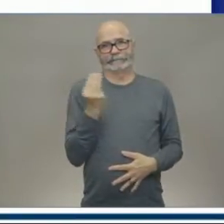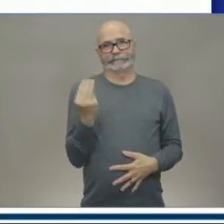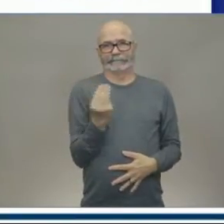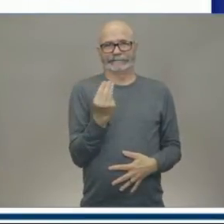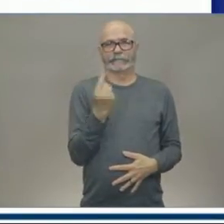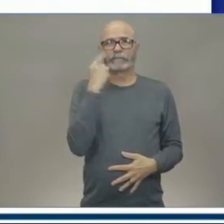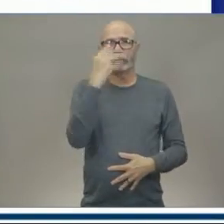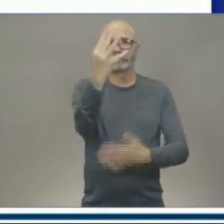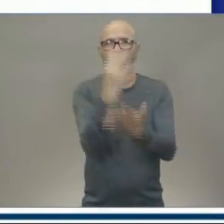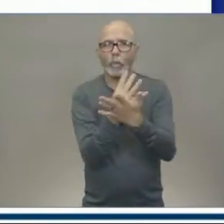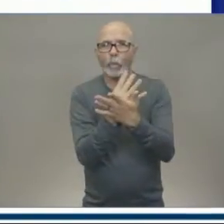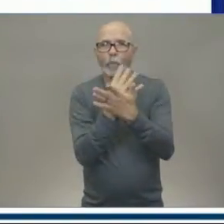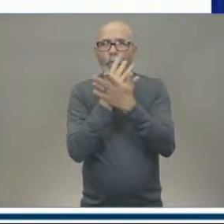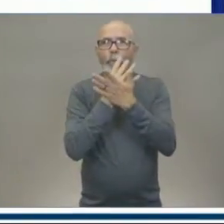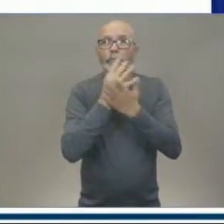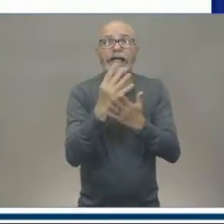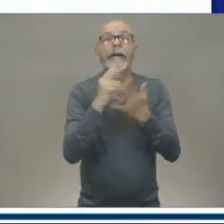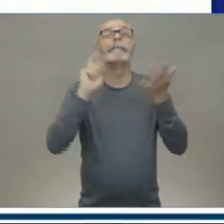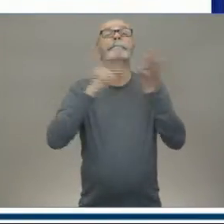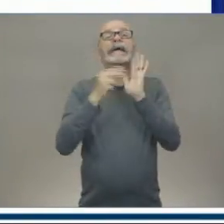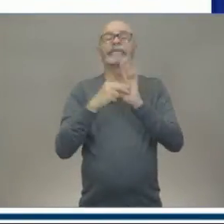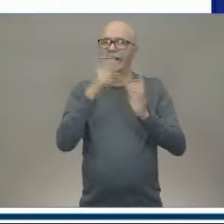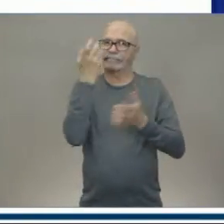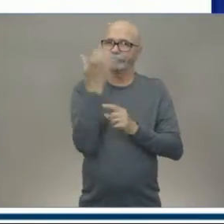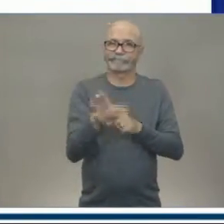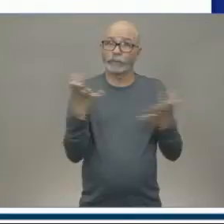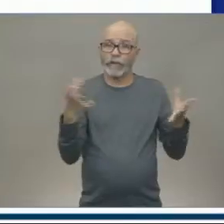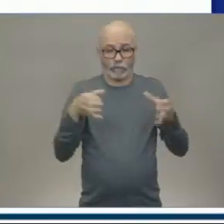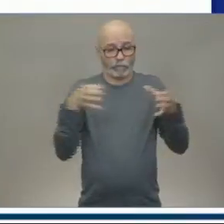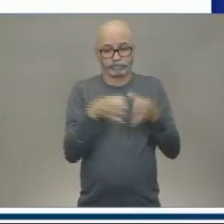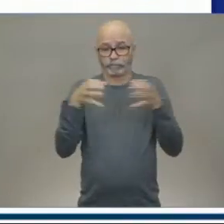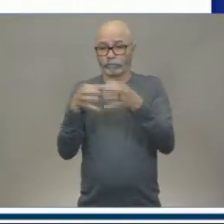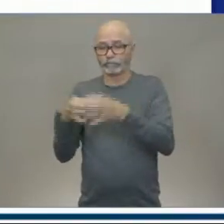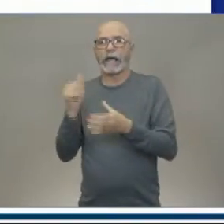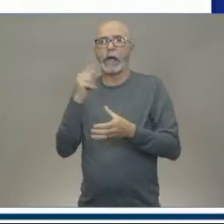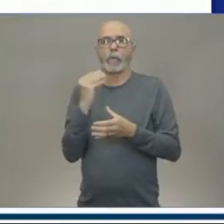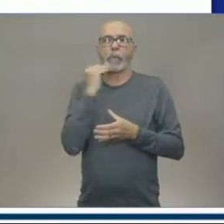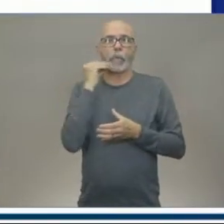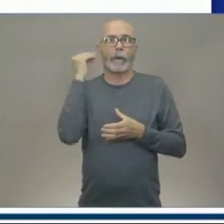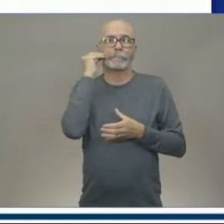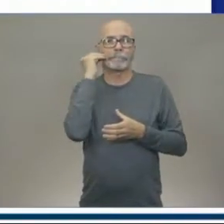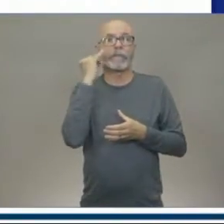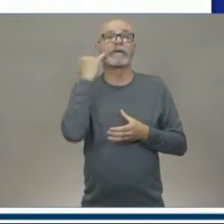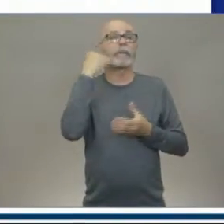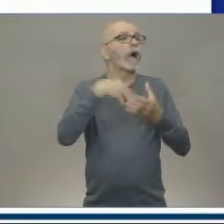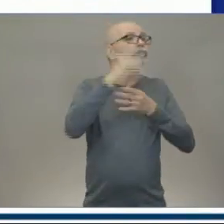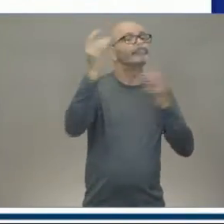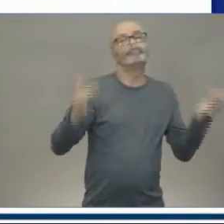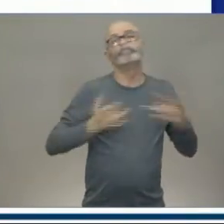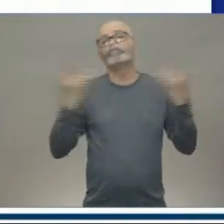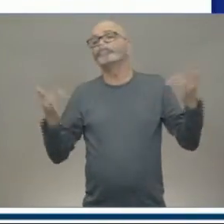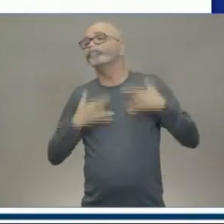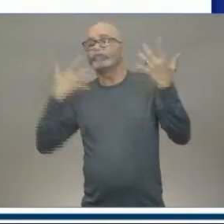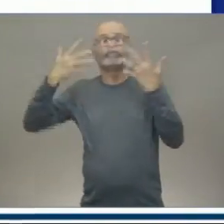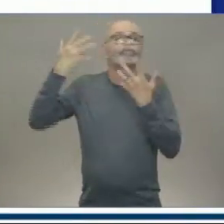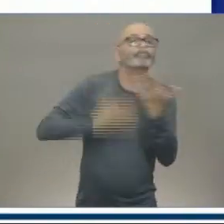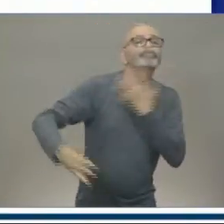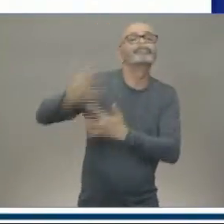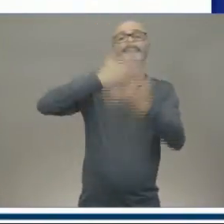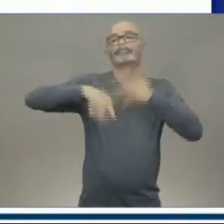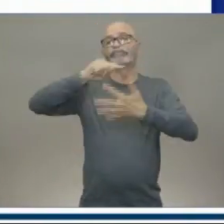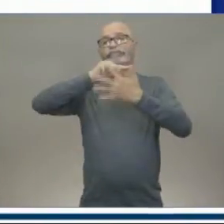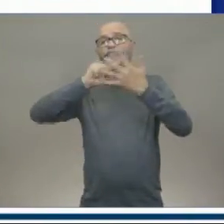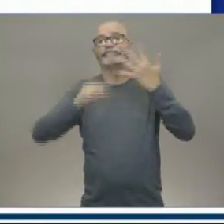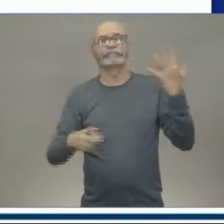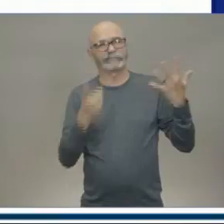are reducing gathering limits, not just at our home, but also in organized events and social gatherings. And Dr. Strang will